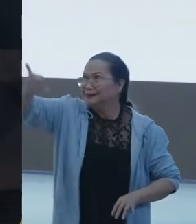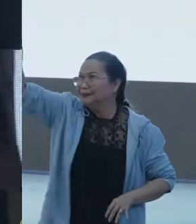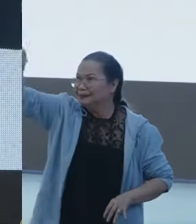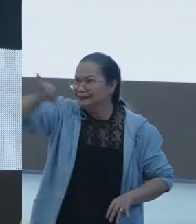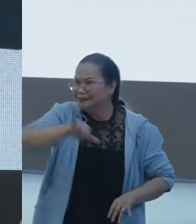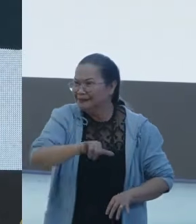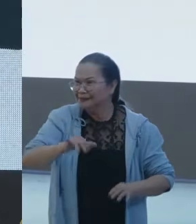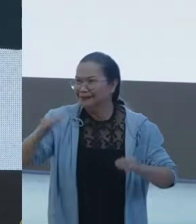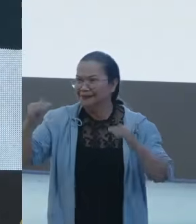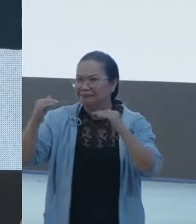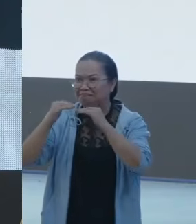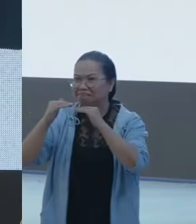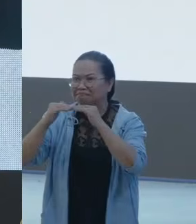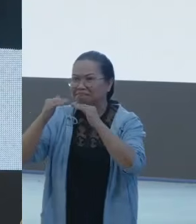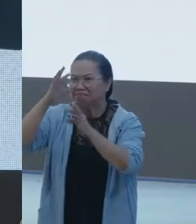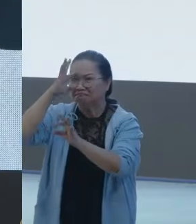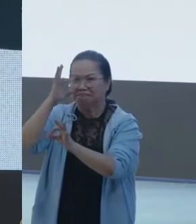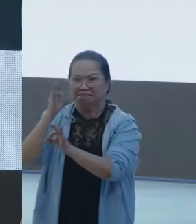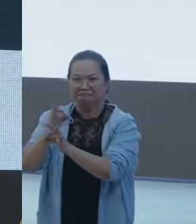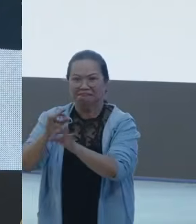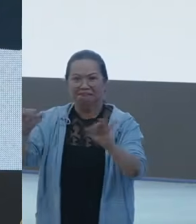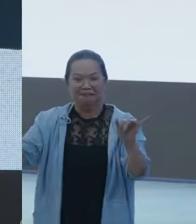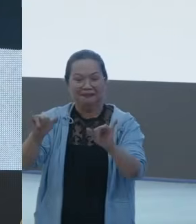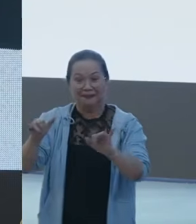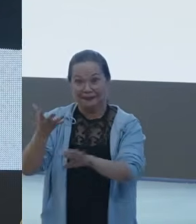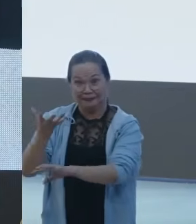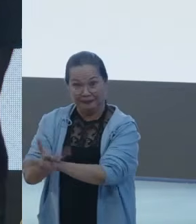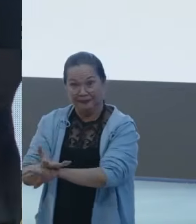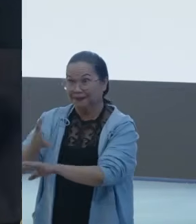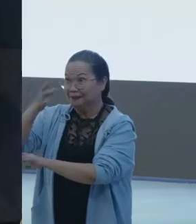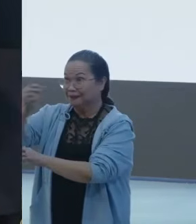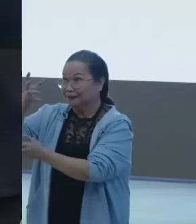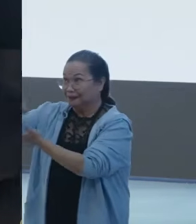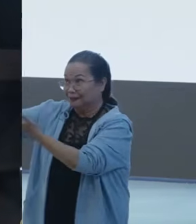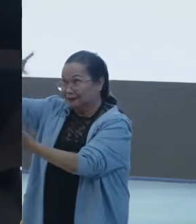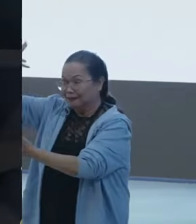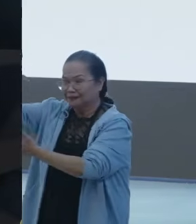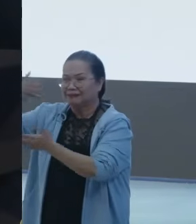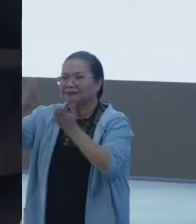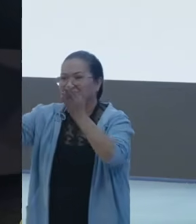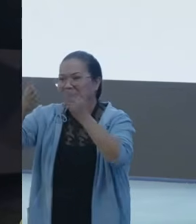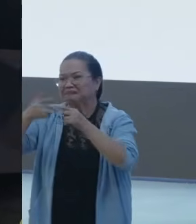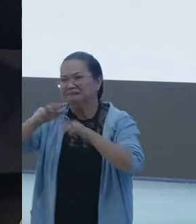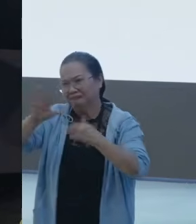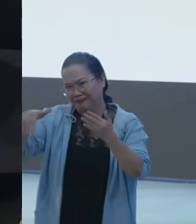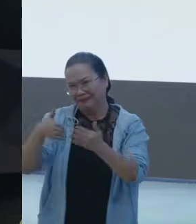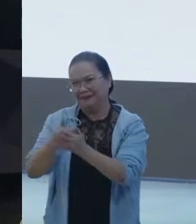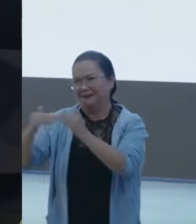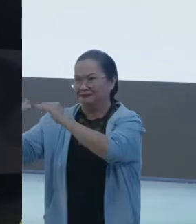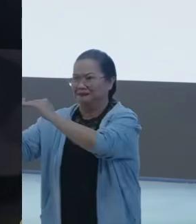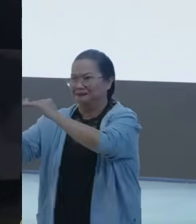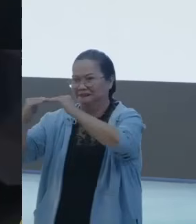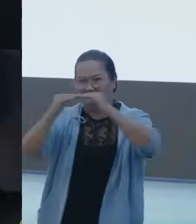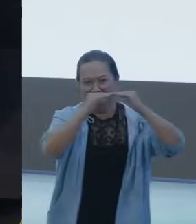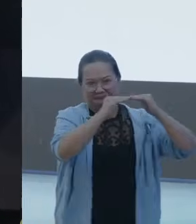the same common faith as yung mahihirap at yung mga naglilingkod sa kanila.